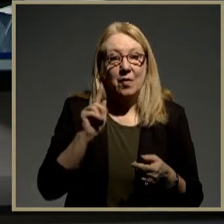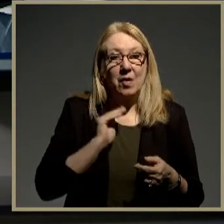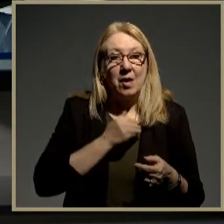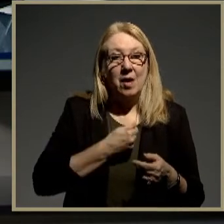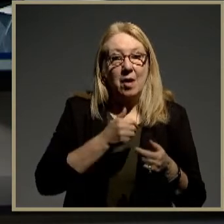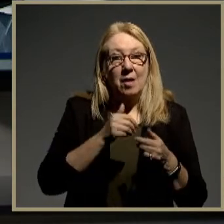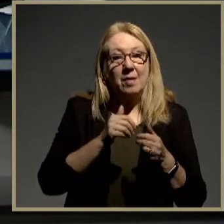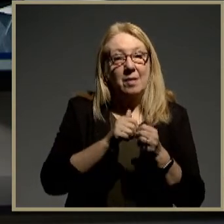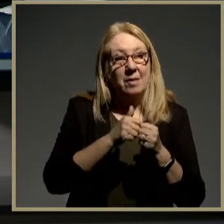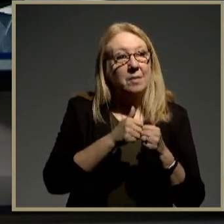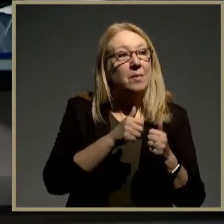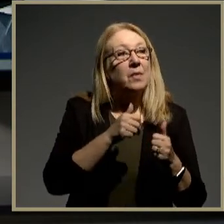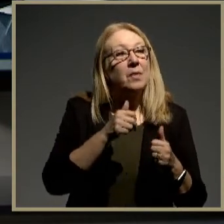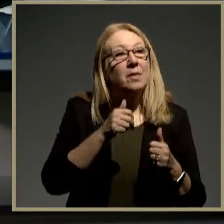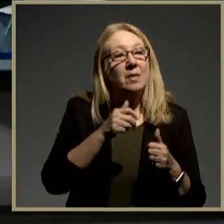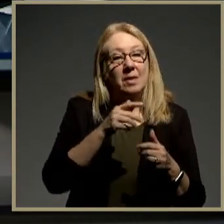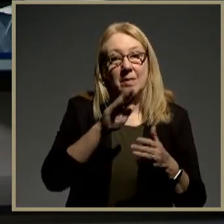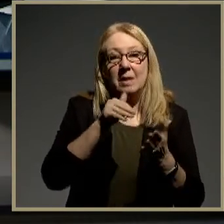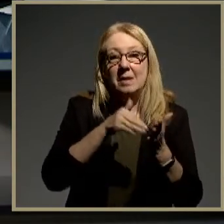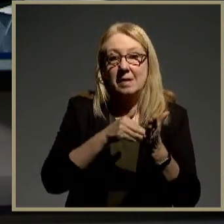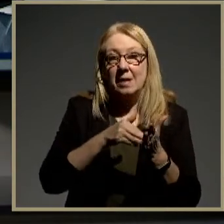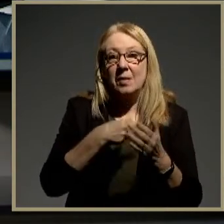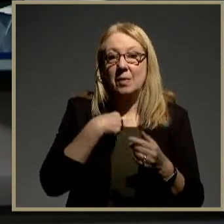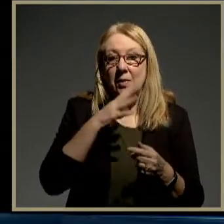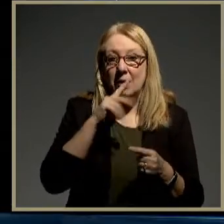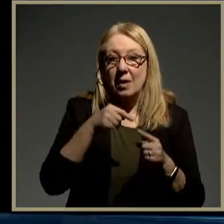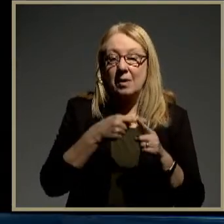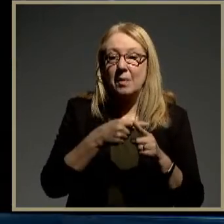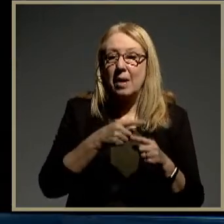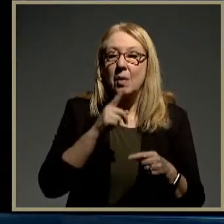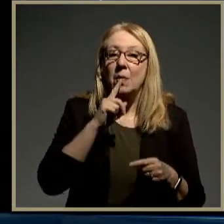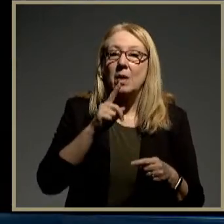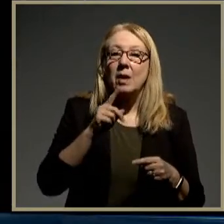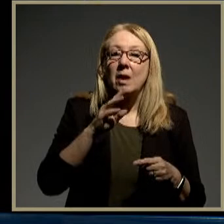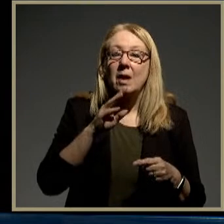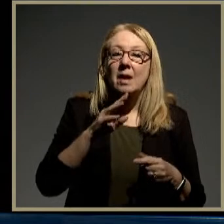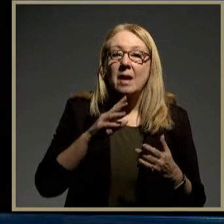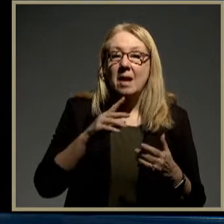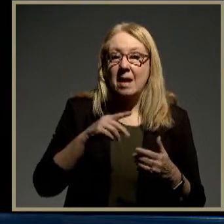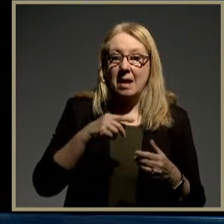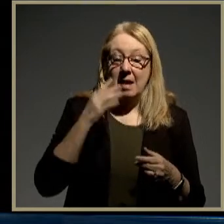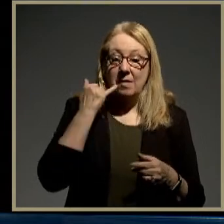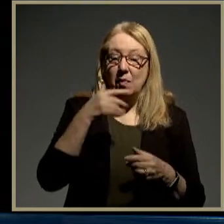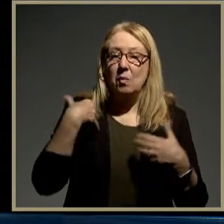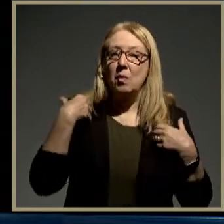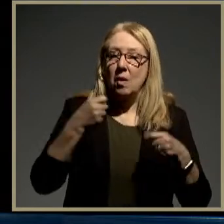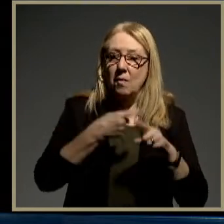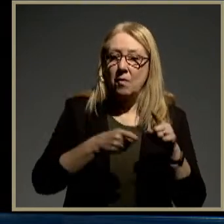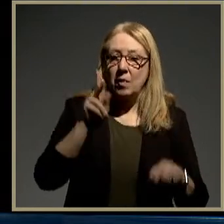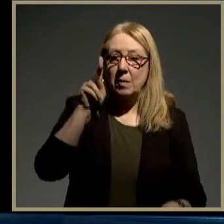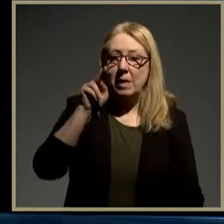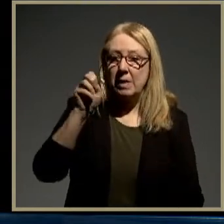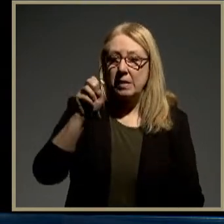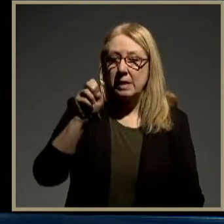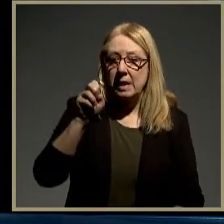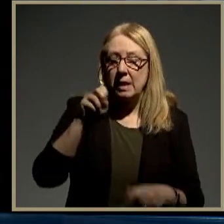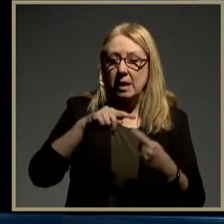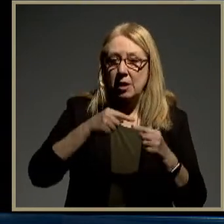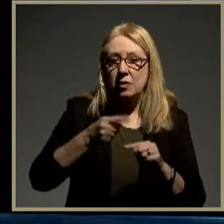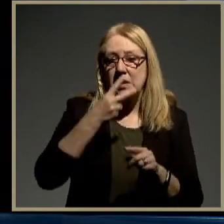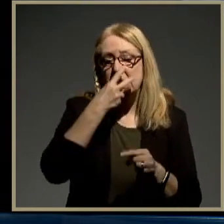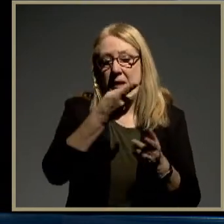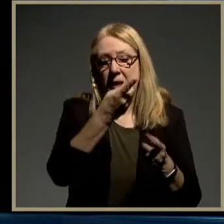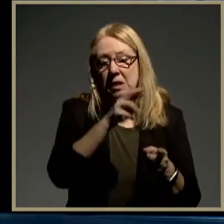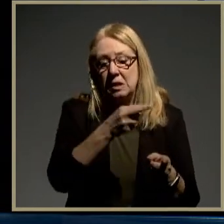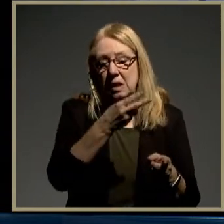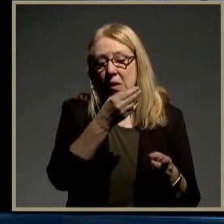that we've talked about a little bit in the previous interviews. So imagine recovering from a knee injury. You go see your doctor at the Hybl Center,